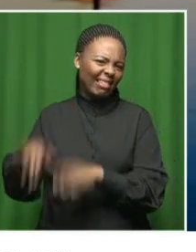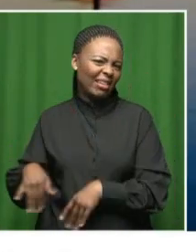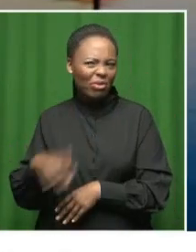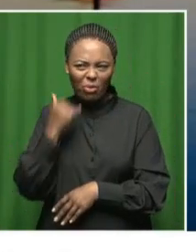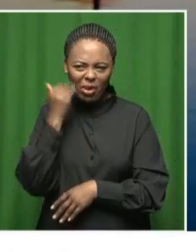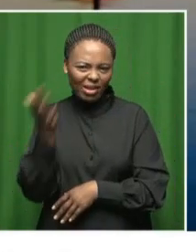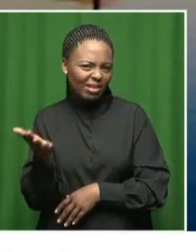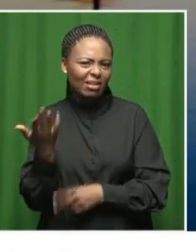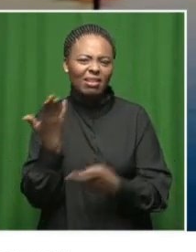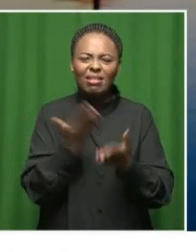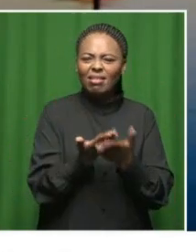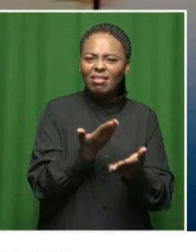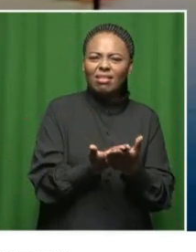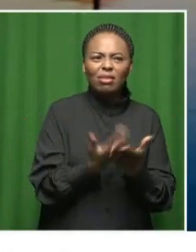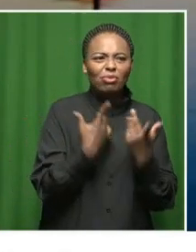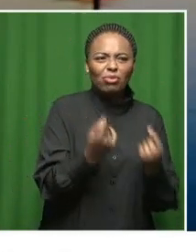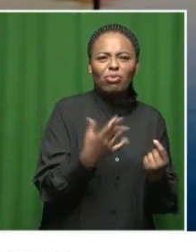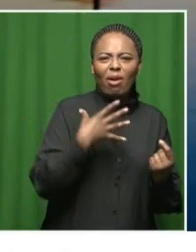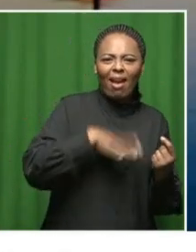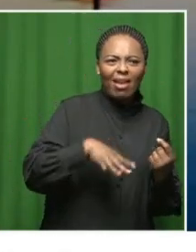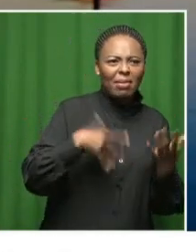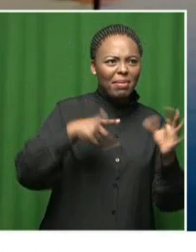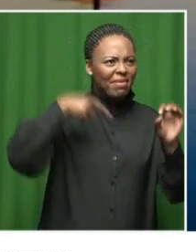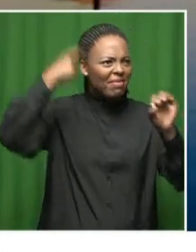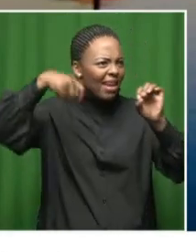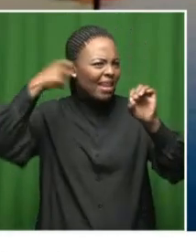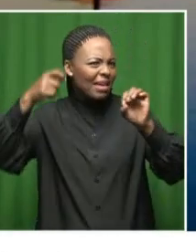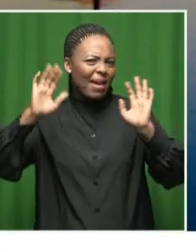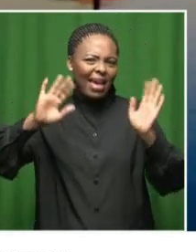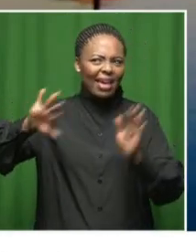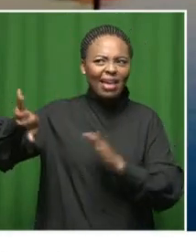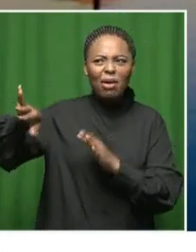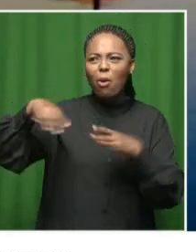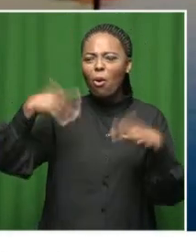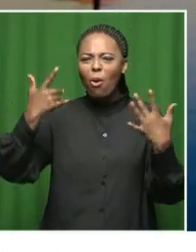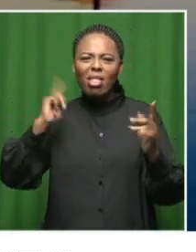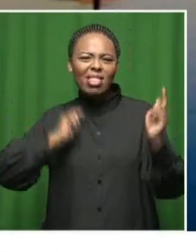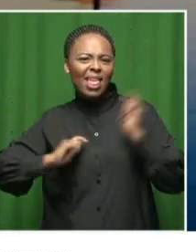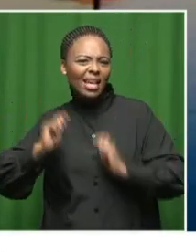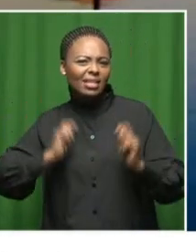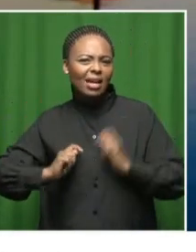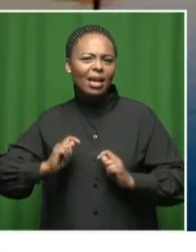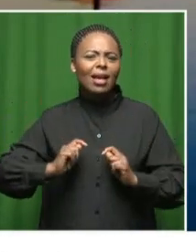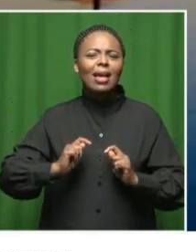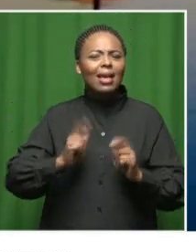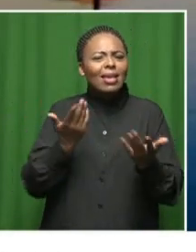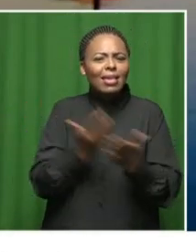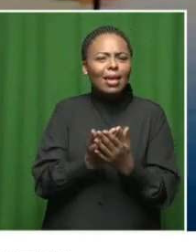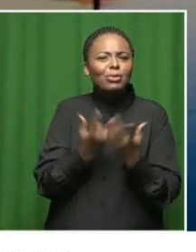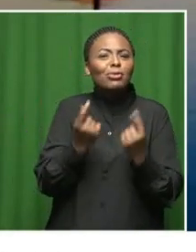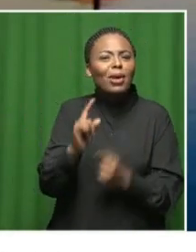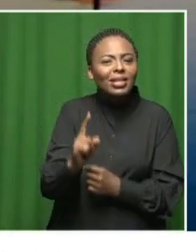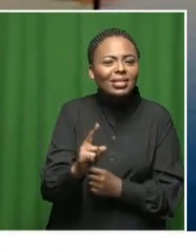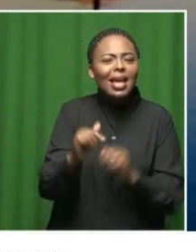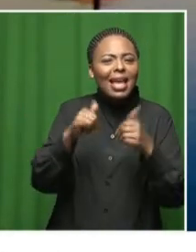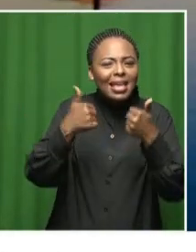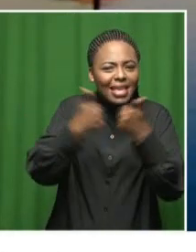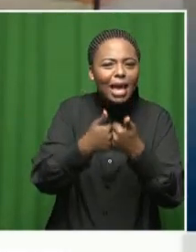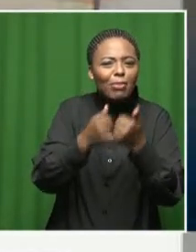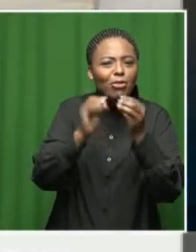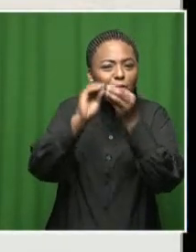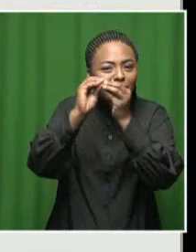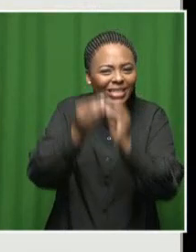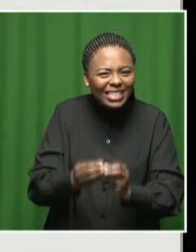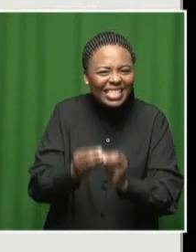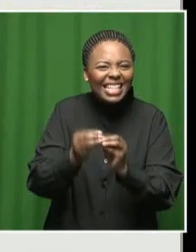you can move into, if you don't want to do films, you can, if you don't want to do theater or anything, there's also game development. Yes. And right now it is the biggest